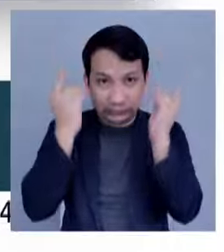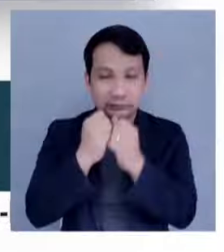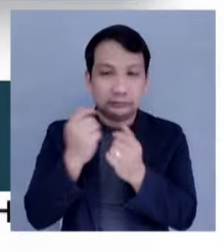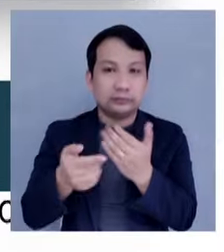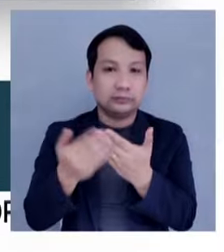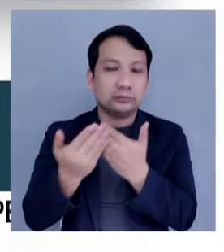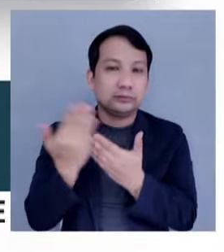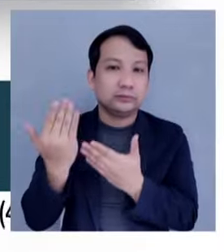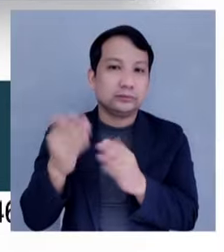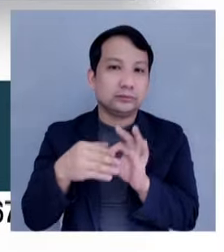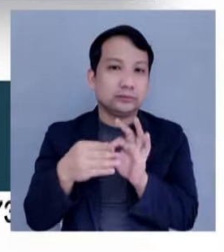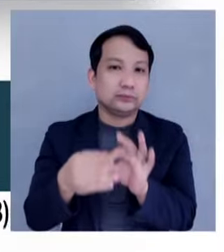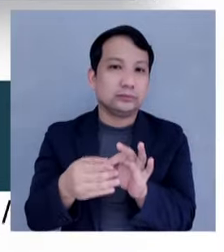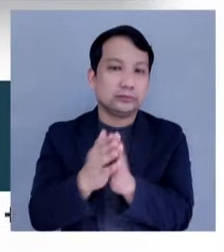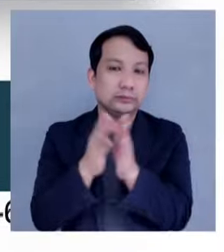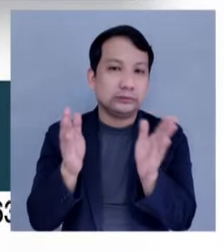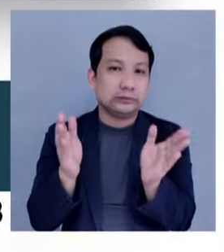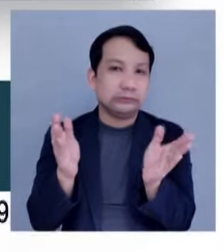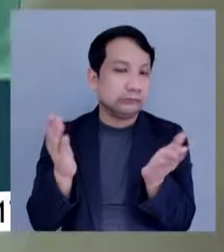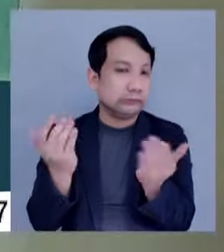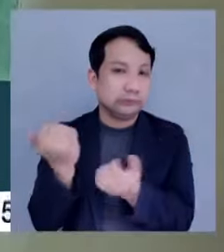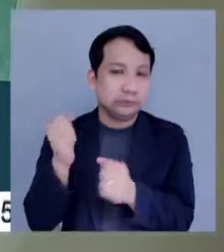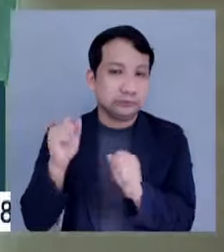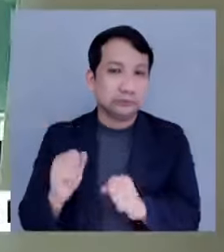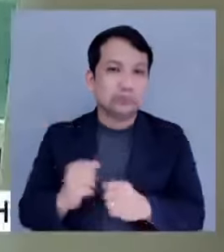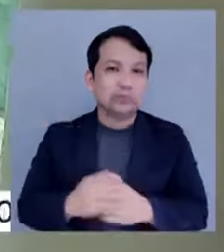but a little bigger than that.